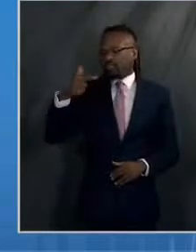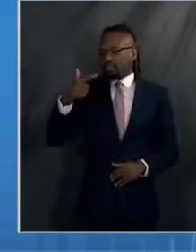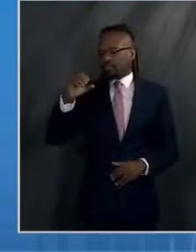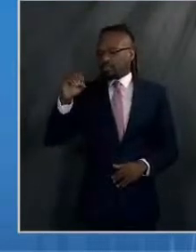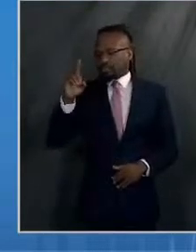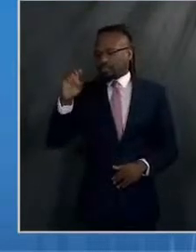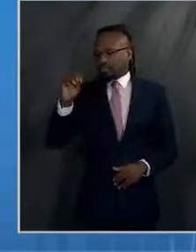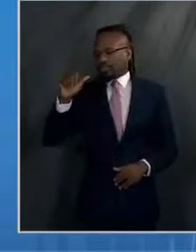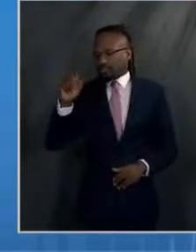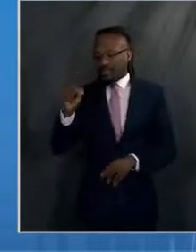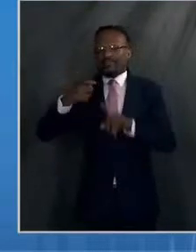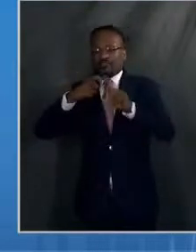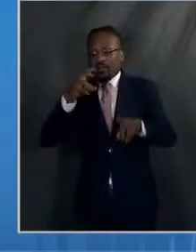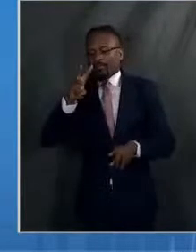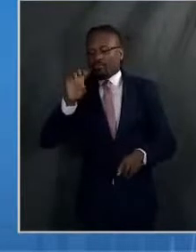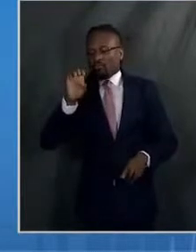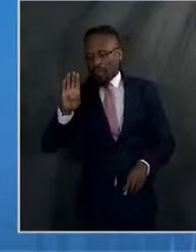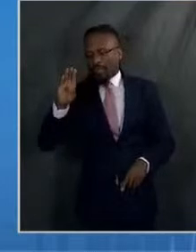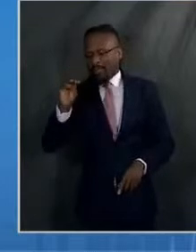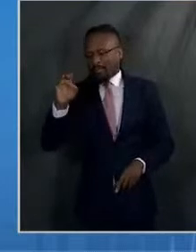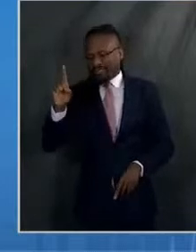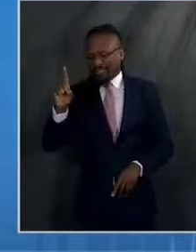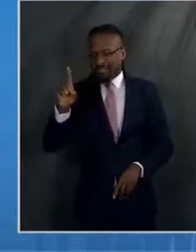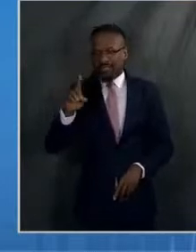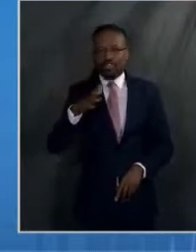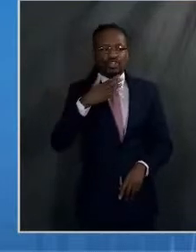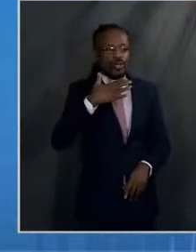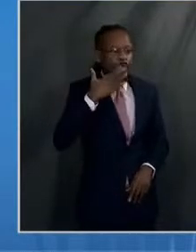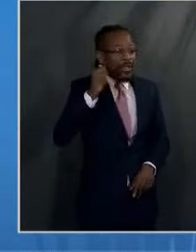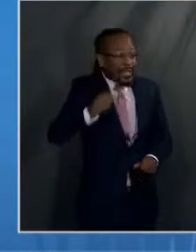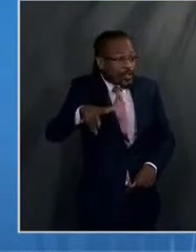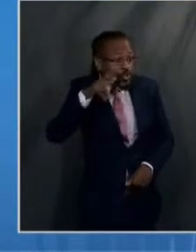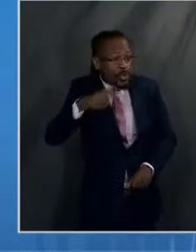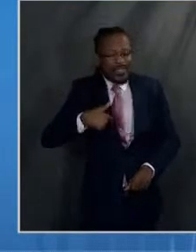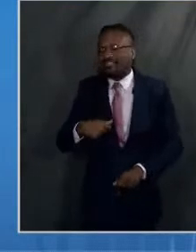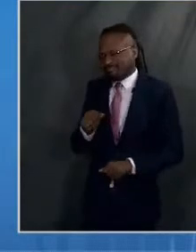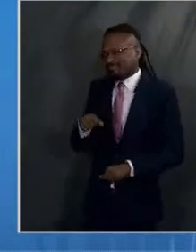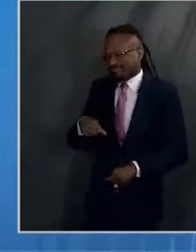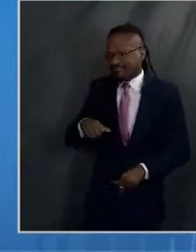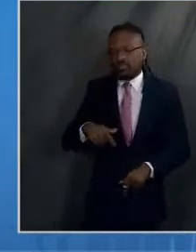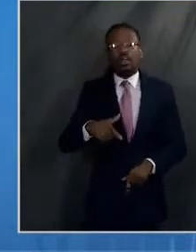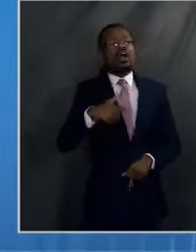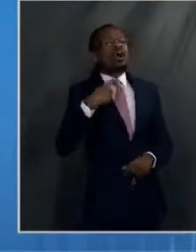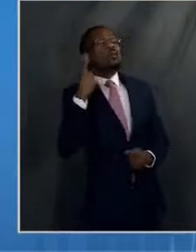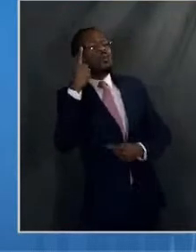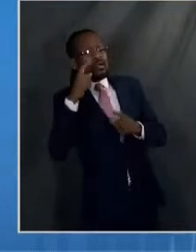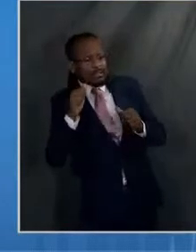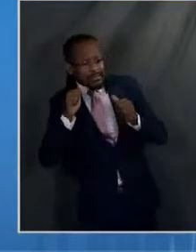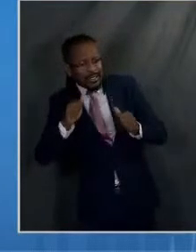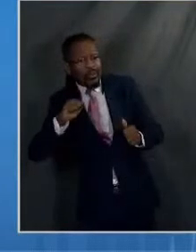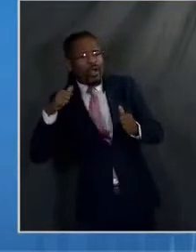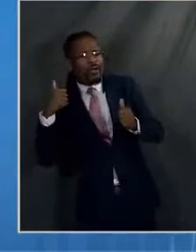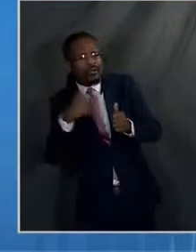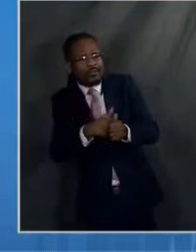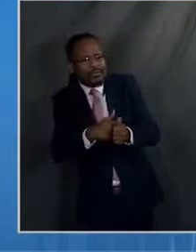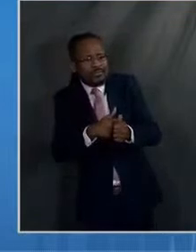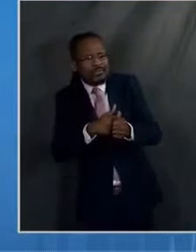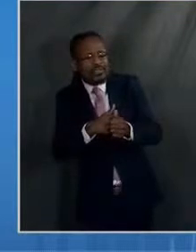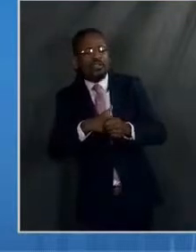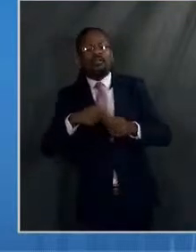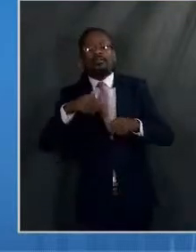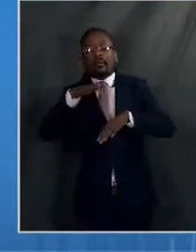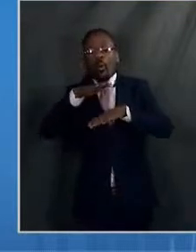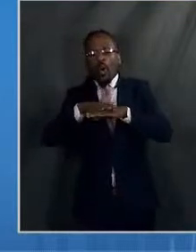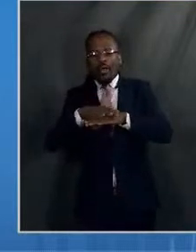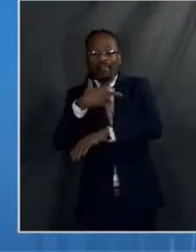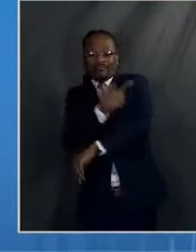me? Yes. Great. I wondered if we could get an update on vaccine prioritization.